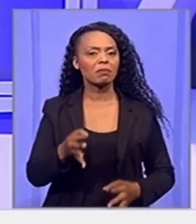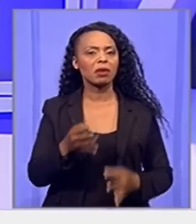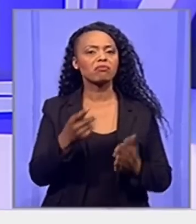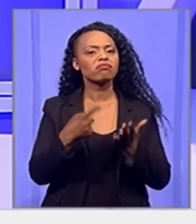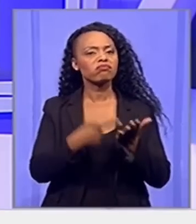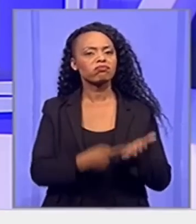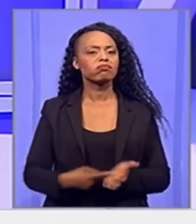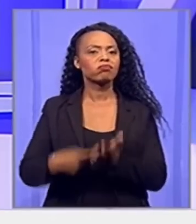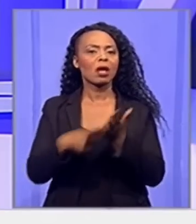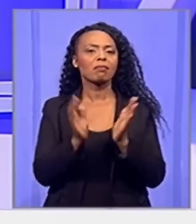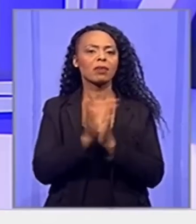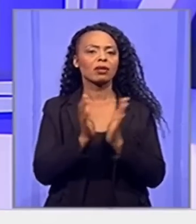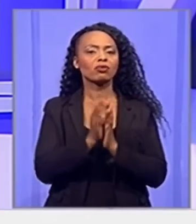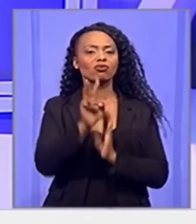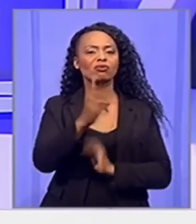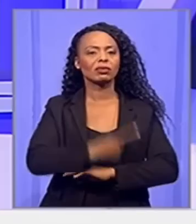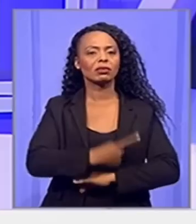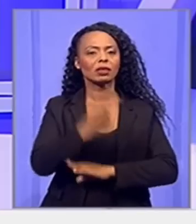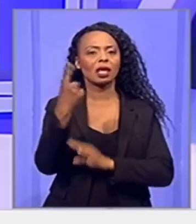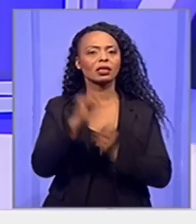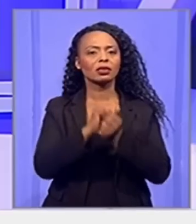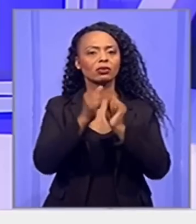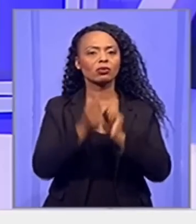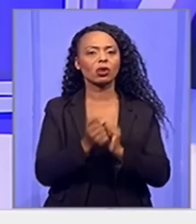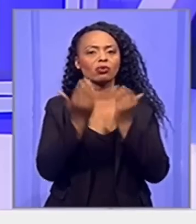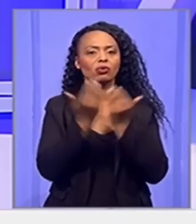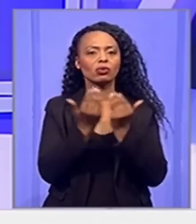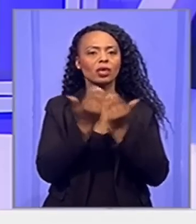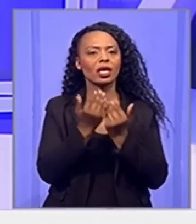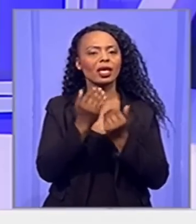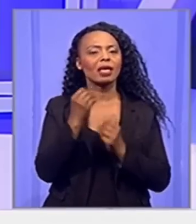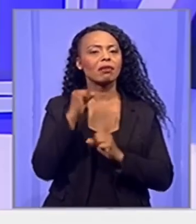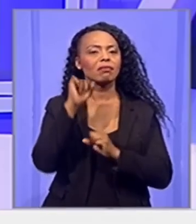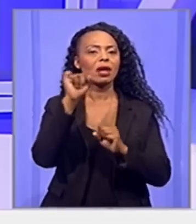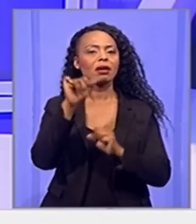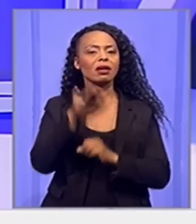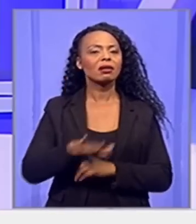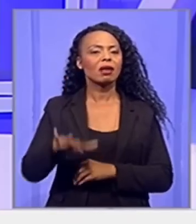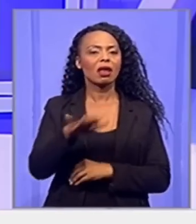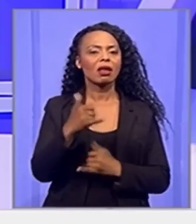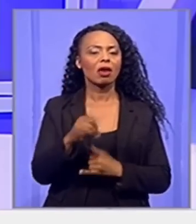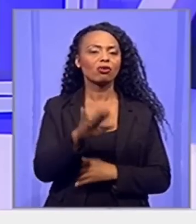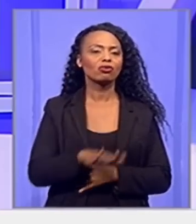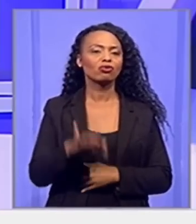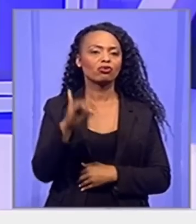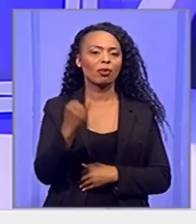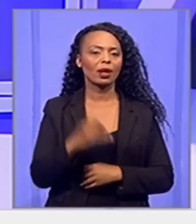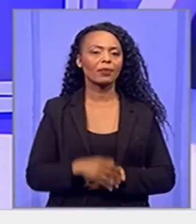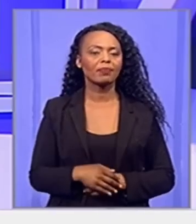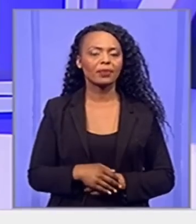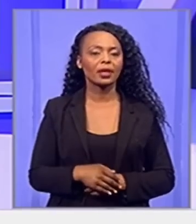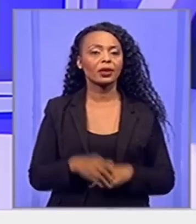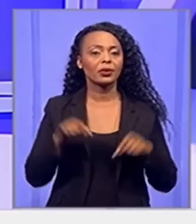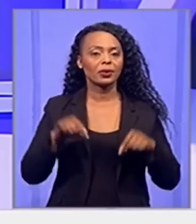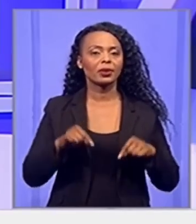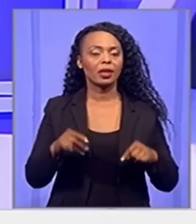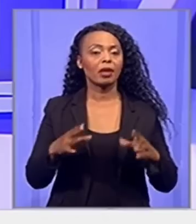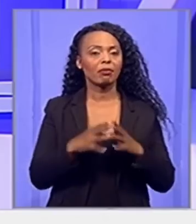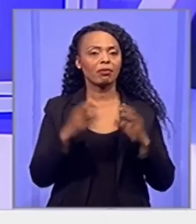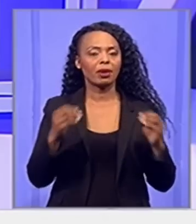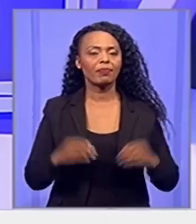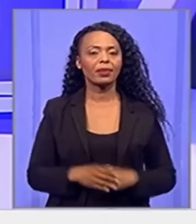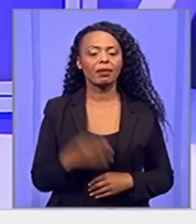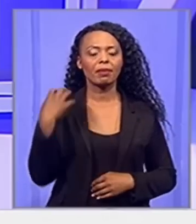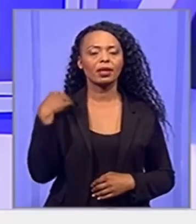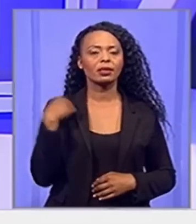kopanong ya malatsi a le mabedi e itsegeng ka School Sports Indaba e khutlile mono Johannesburg go sa le gale gompieno. Tona